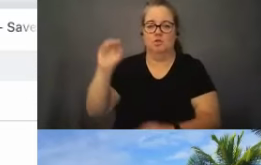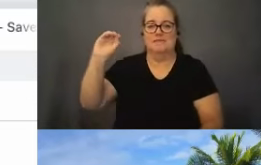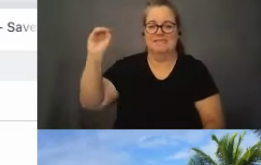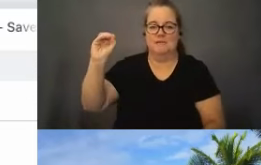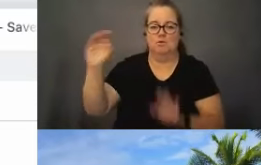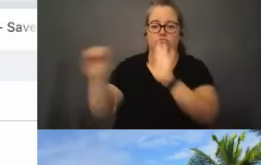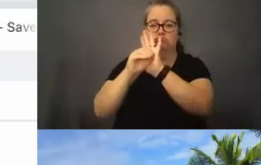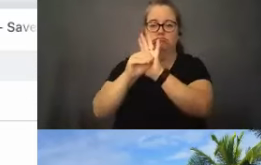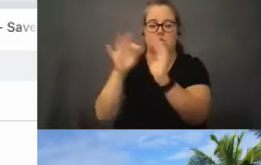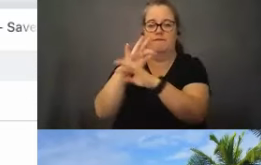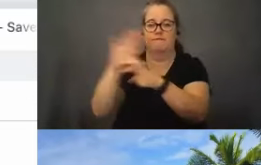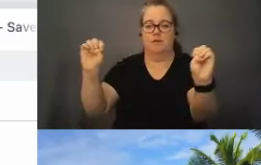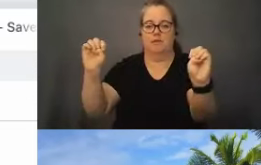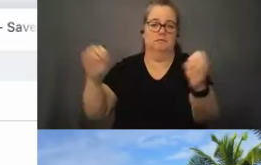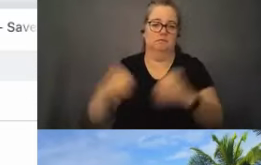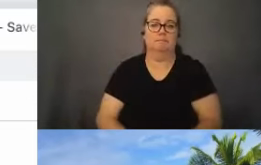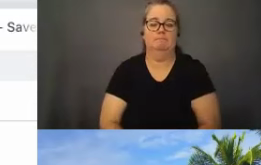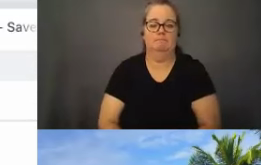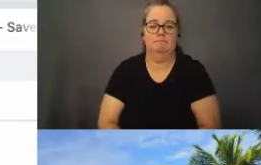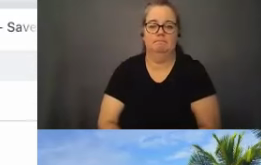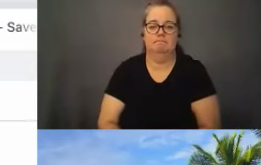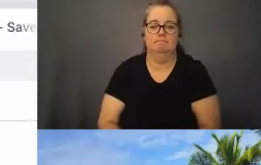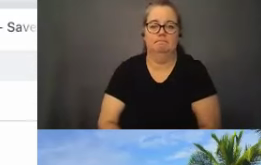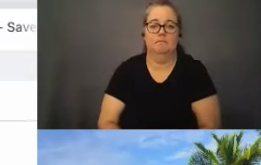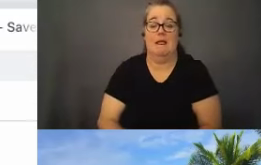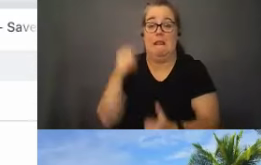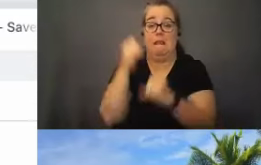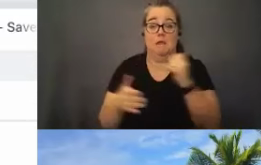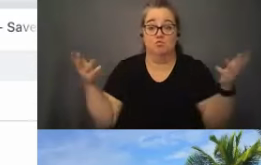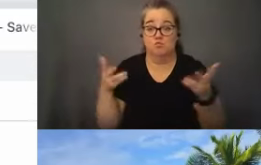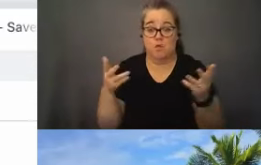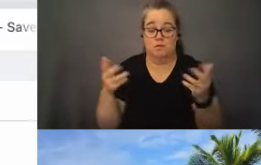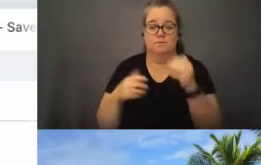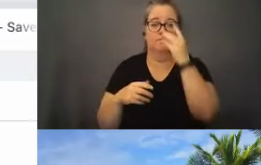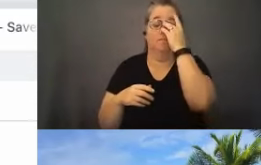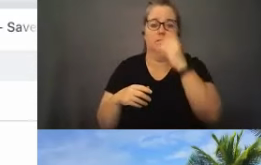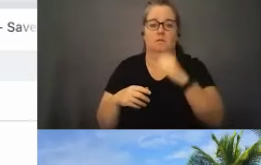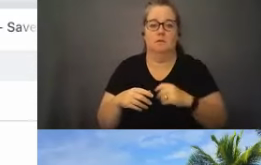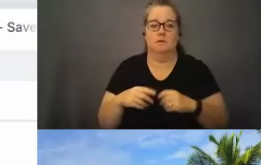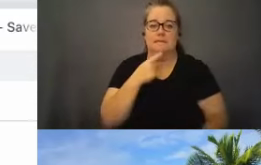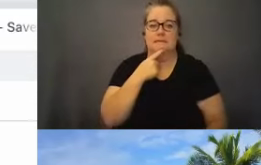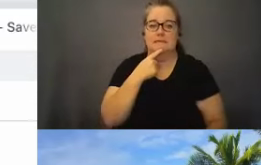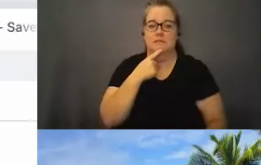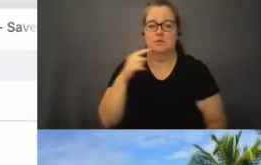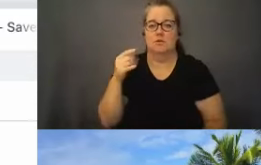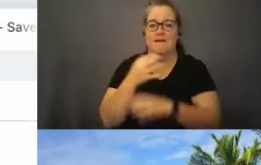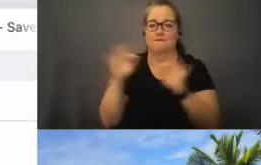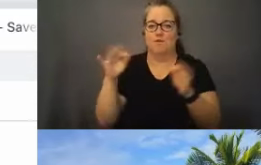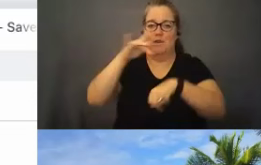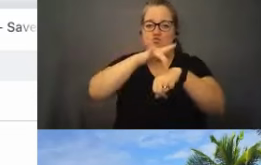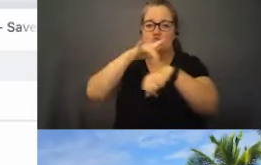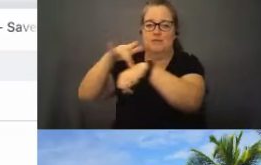charge. The last thing to show you on here is where it says free resources.